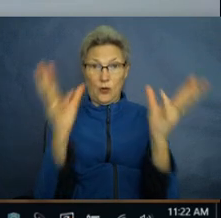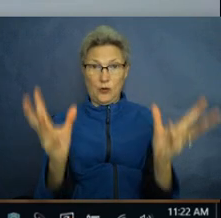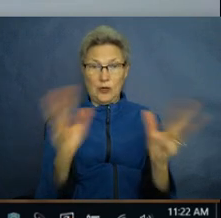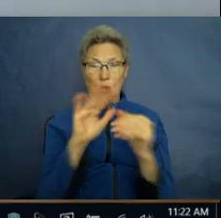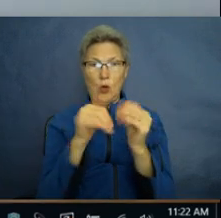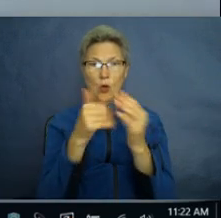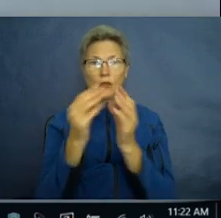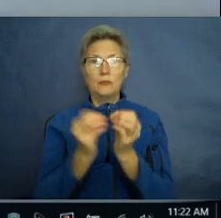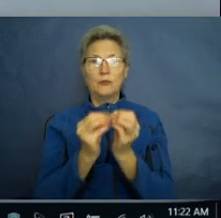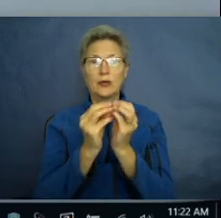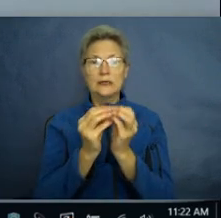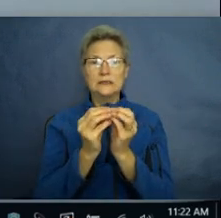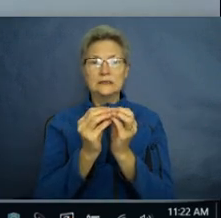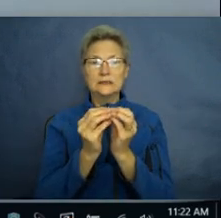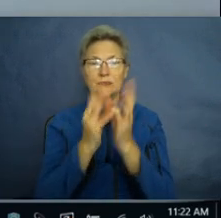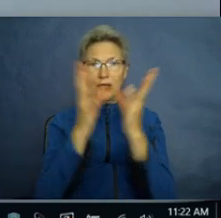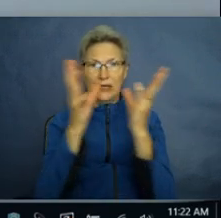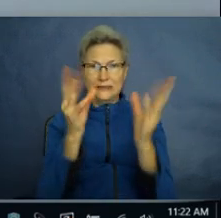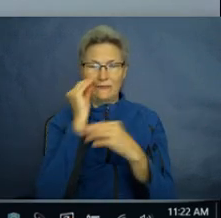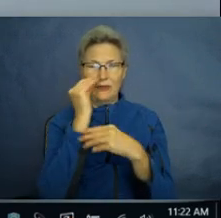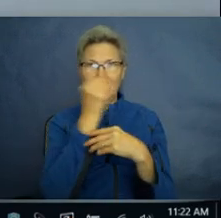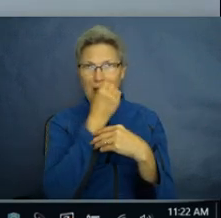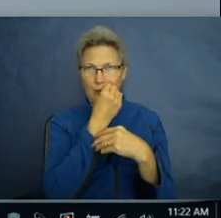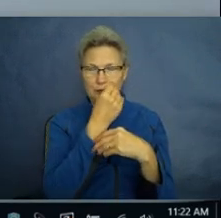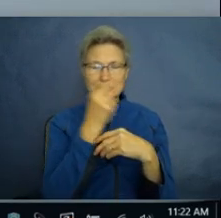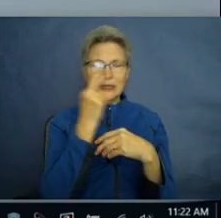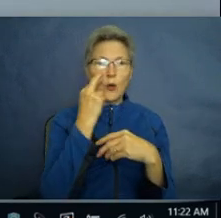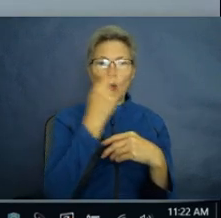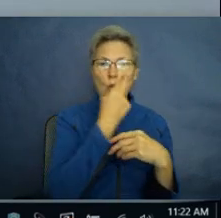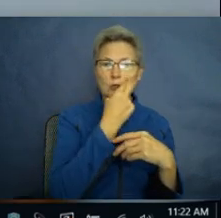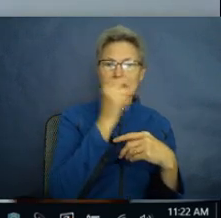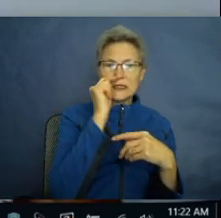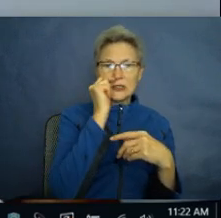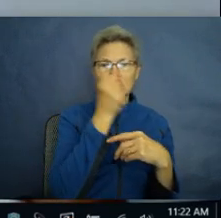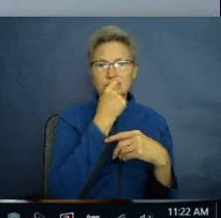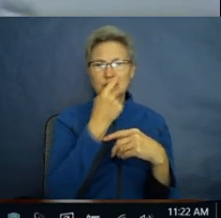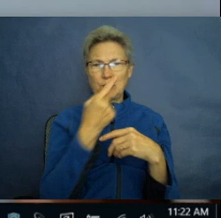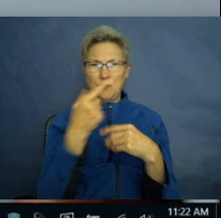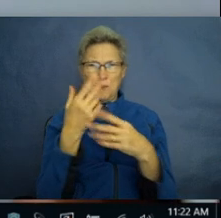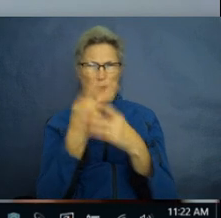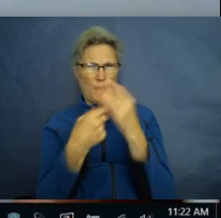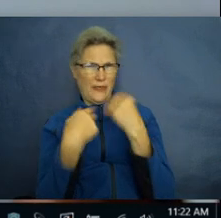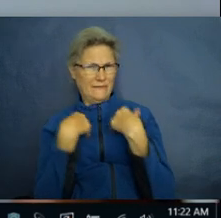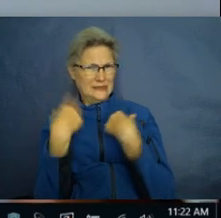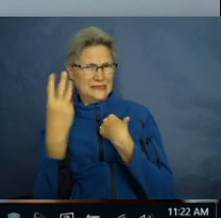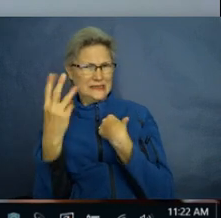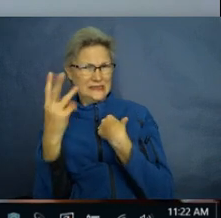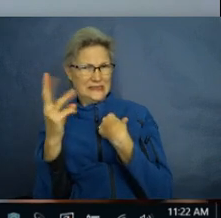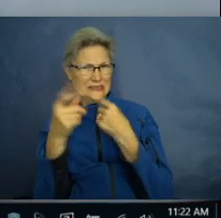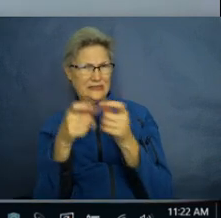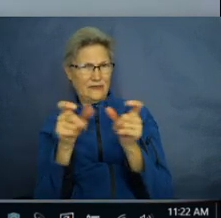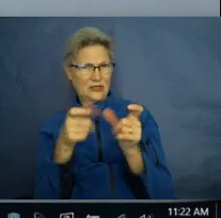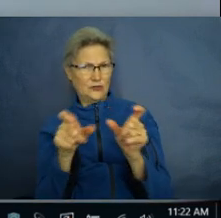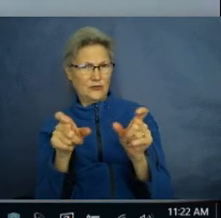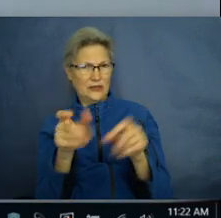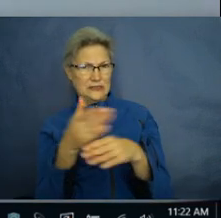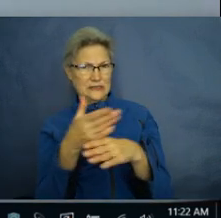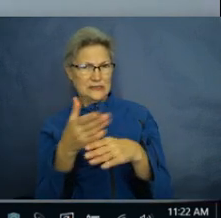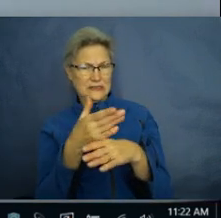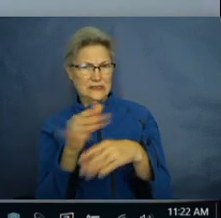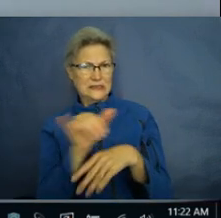flower in all of the bouquets. I see roses and tulips both have 16 as a factor that they share in common,